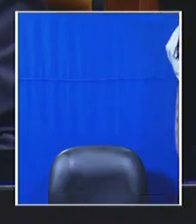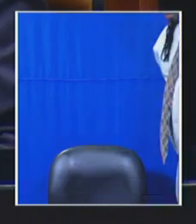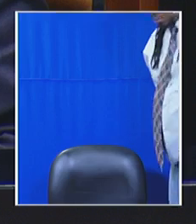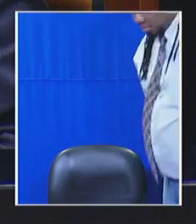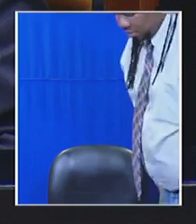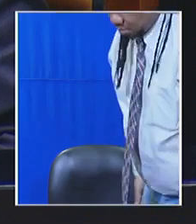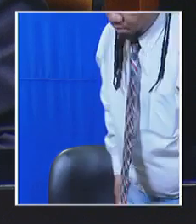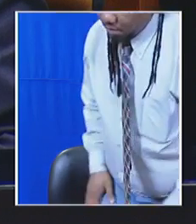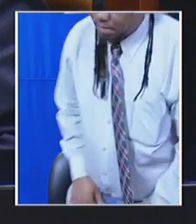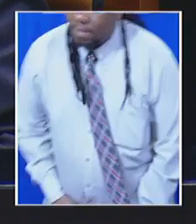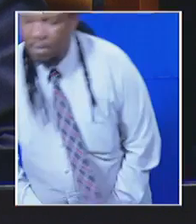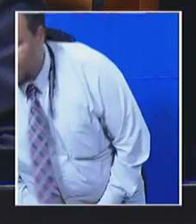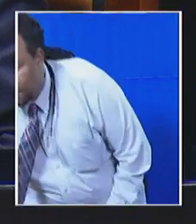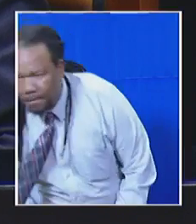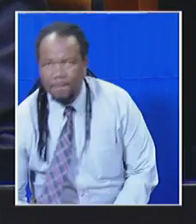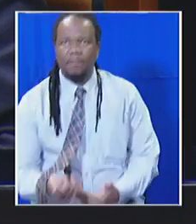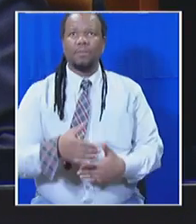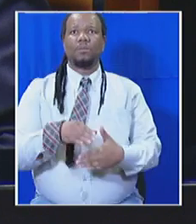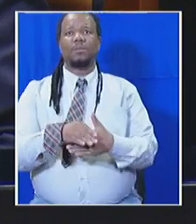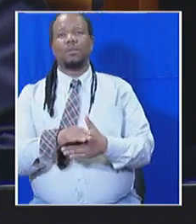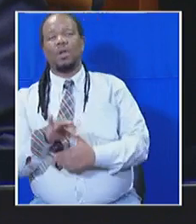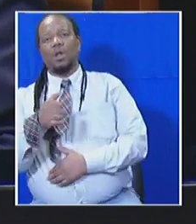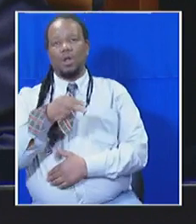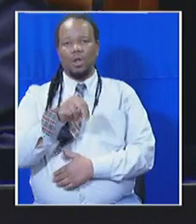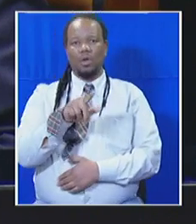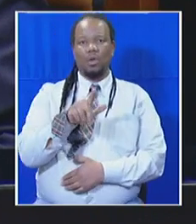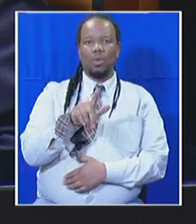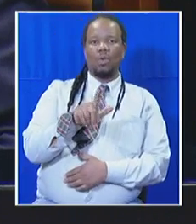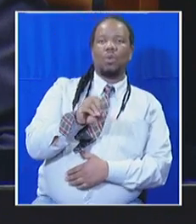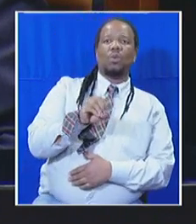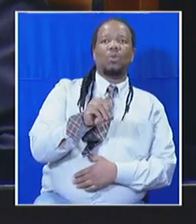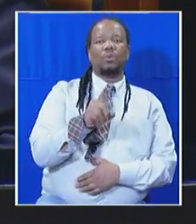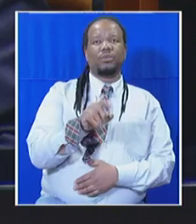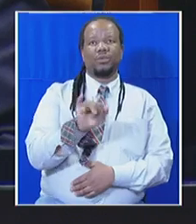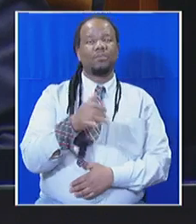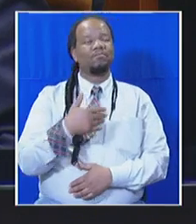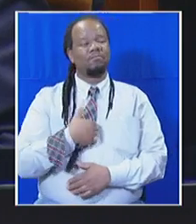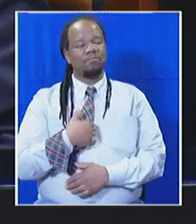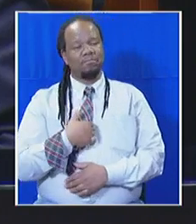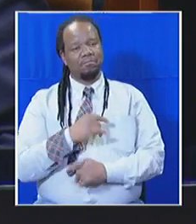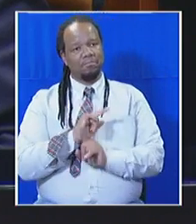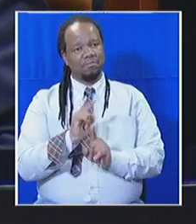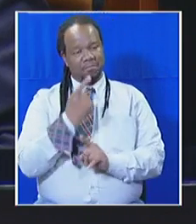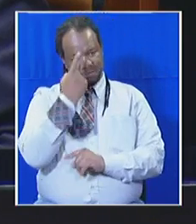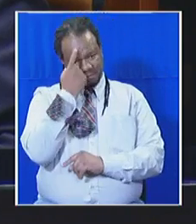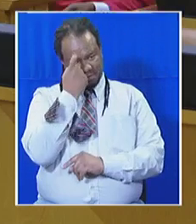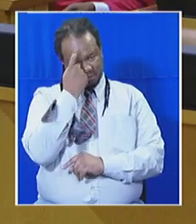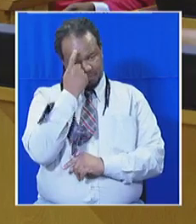Yes, Honorable Nkosi. Thanks, Deputy Speaker. I suspect that the mistake is